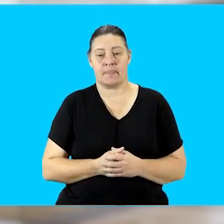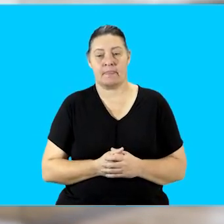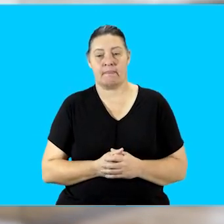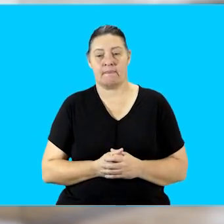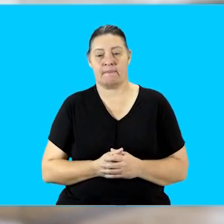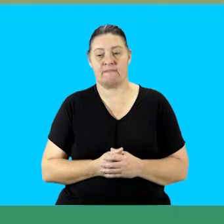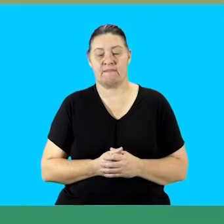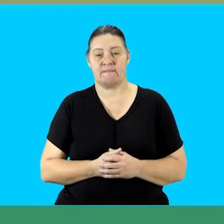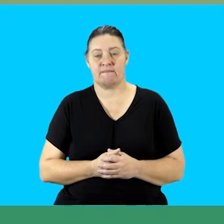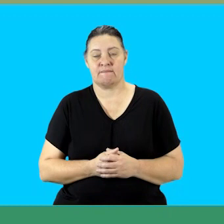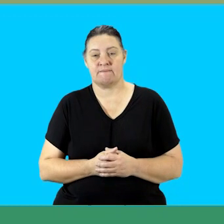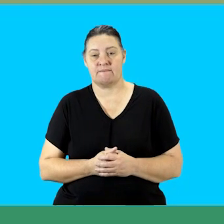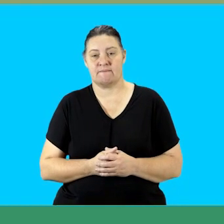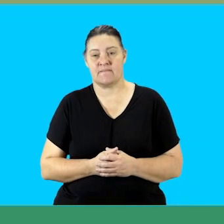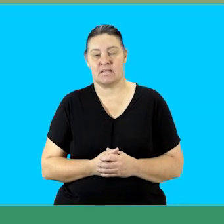business.